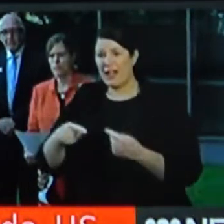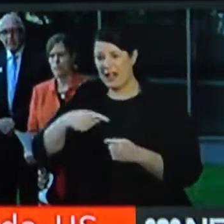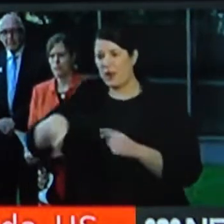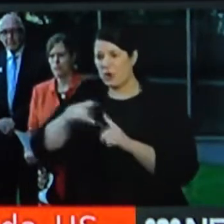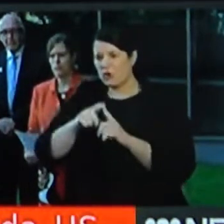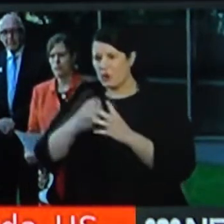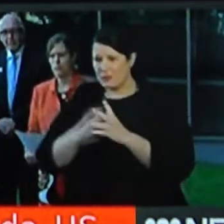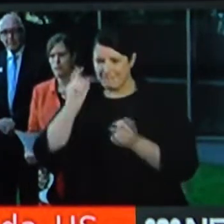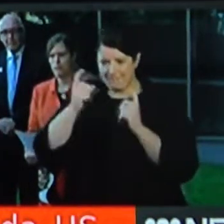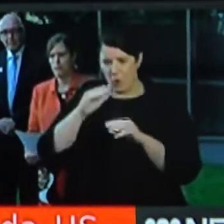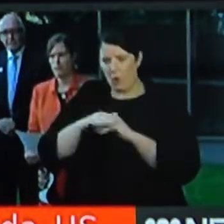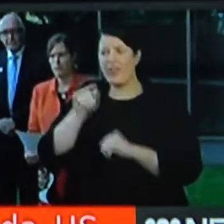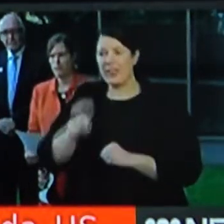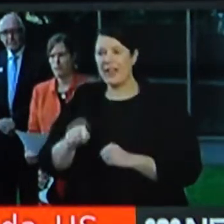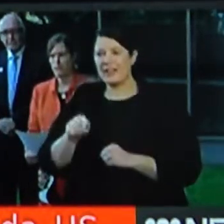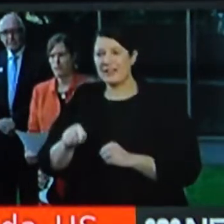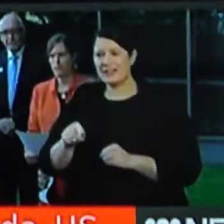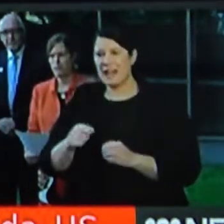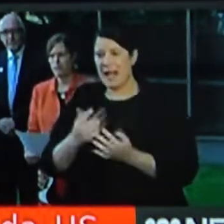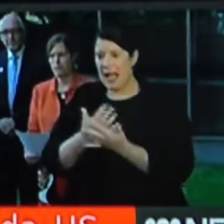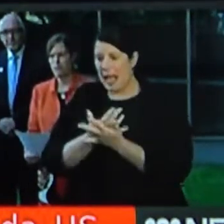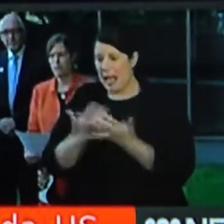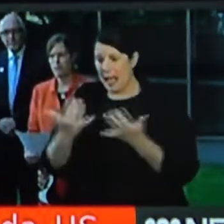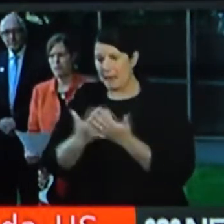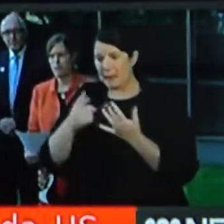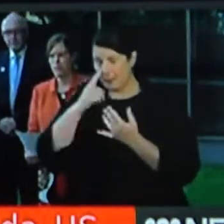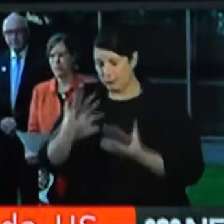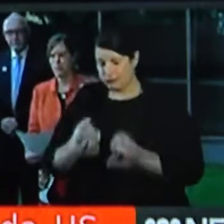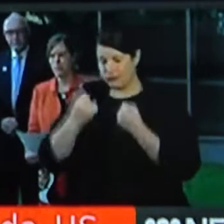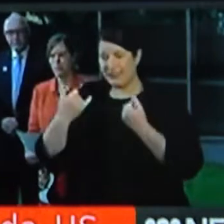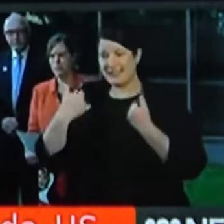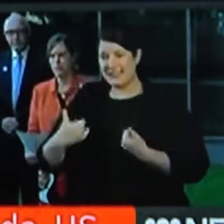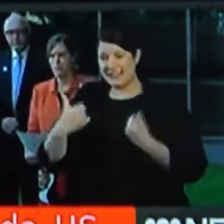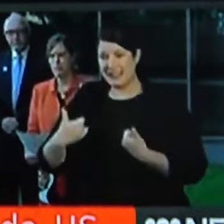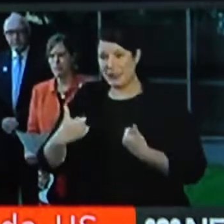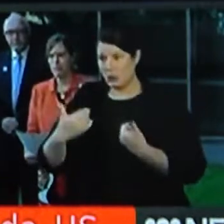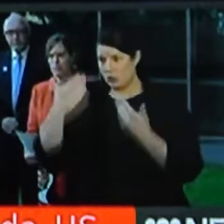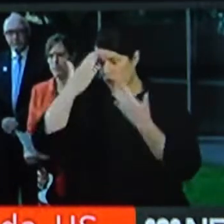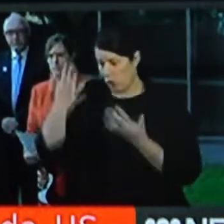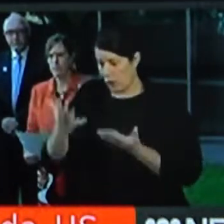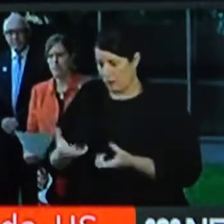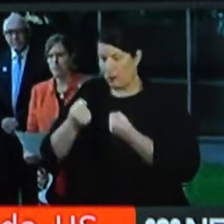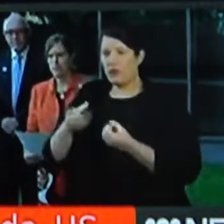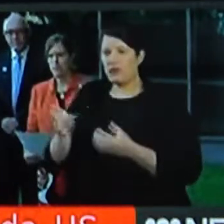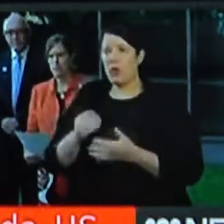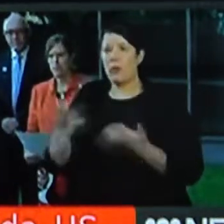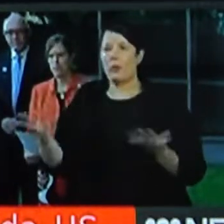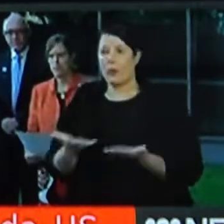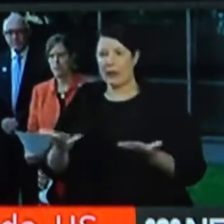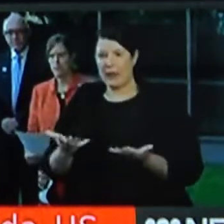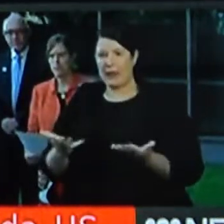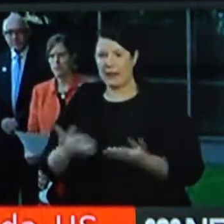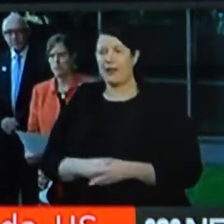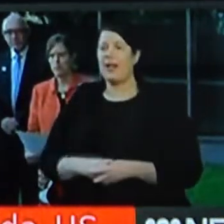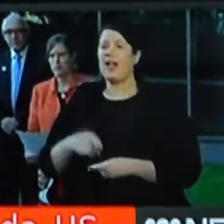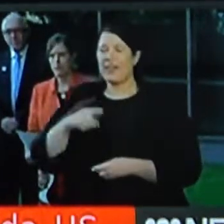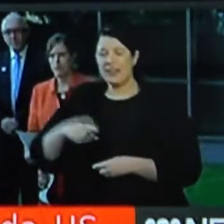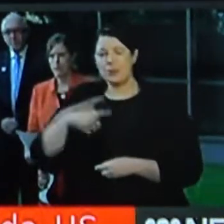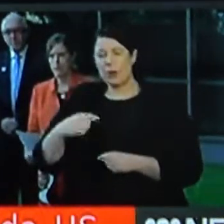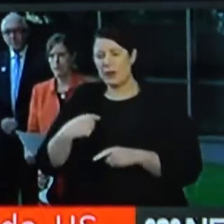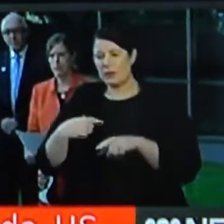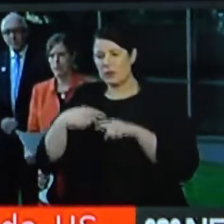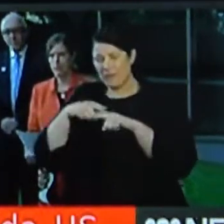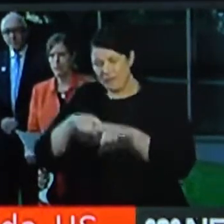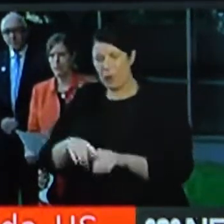New South Wales, the number of cases that are acquired when you don't actually know the source of that case. And that's why we have to maintain our